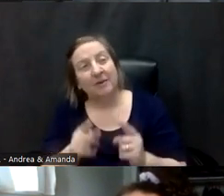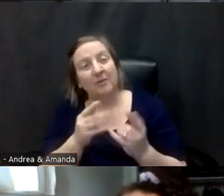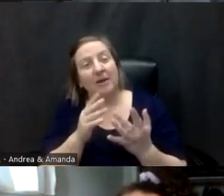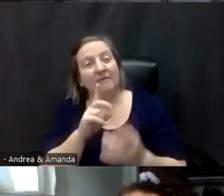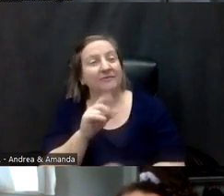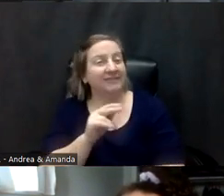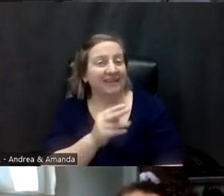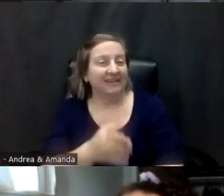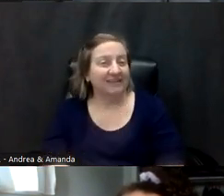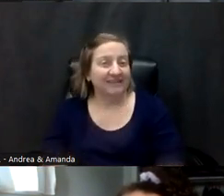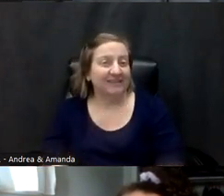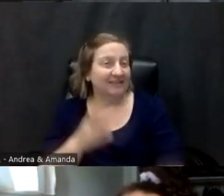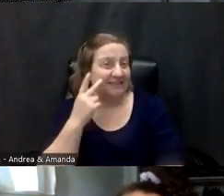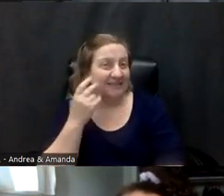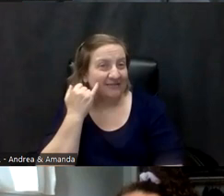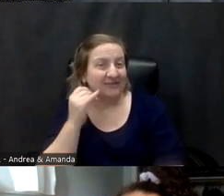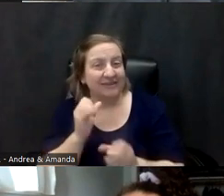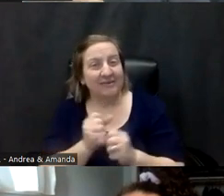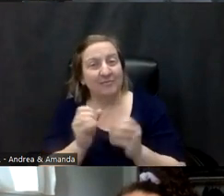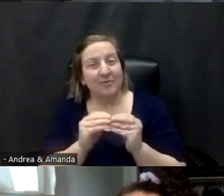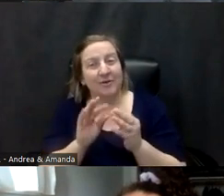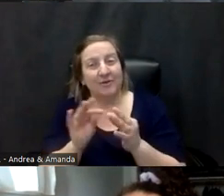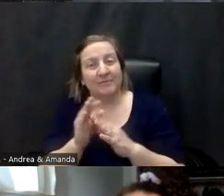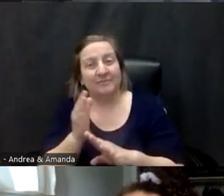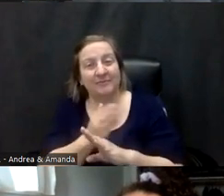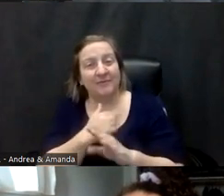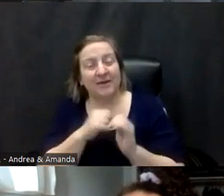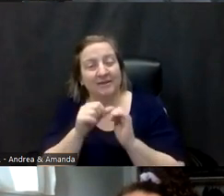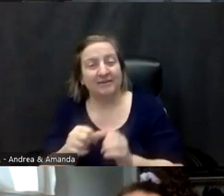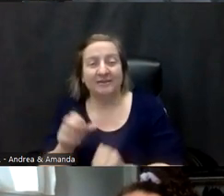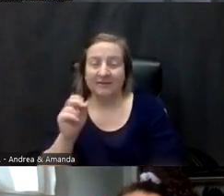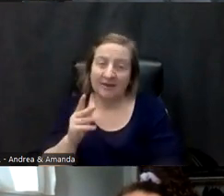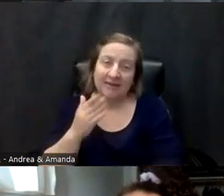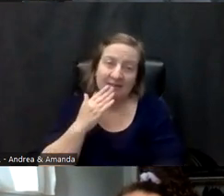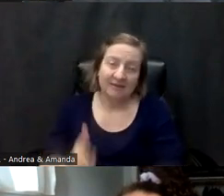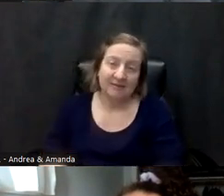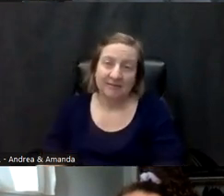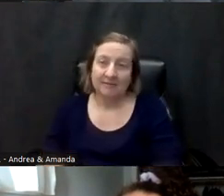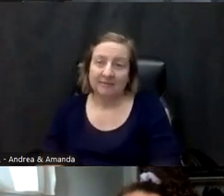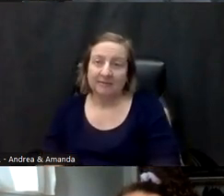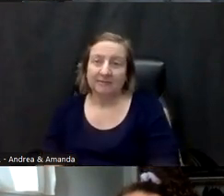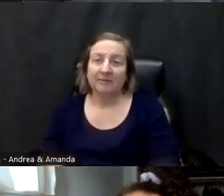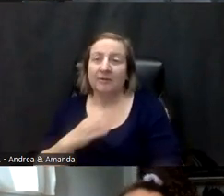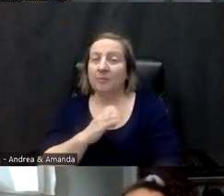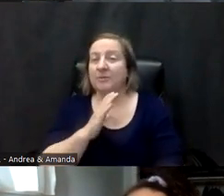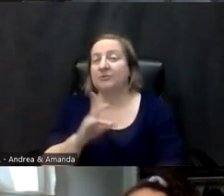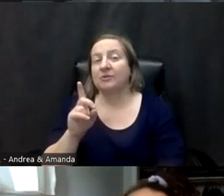Dan, see if we get more comments before I continue. Okay, thank you. Commissioner